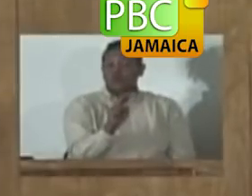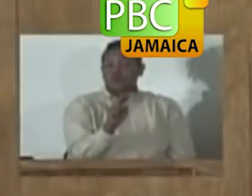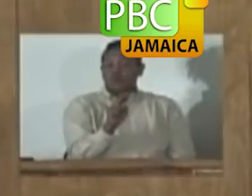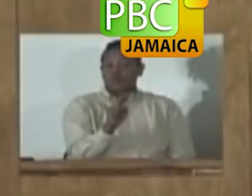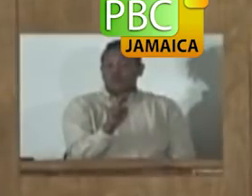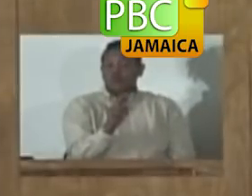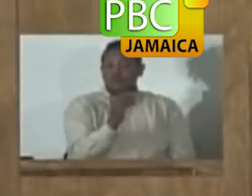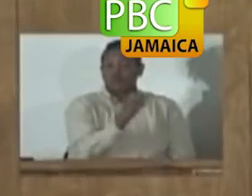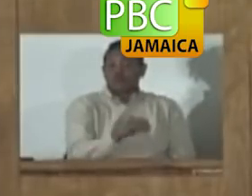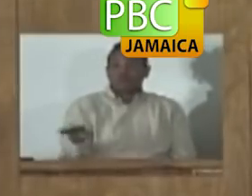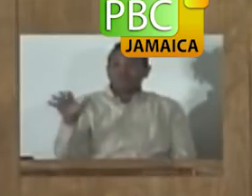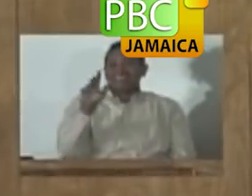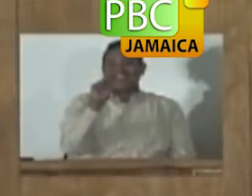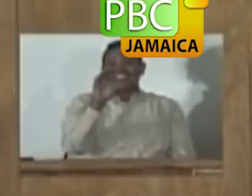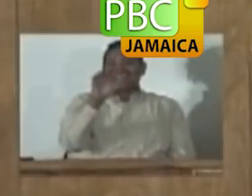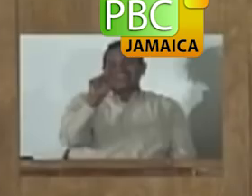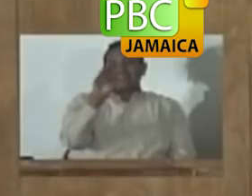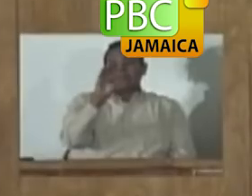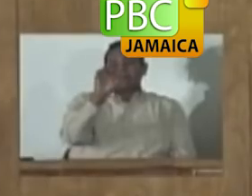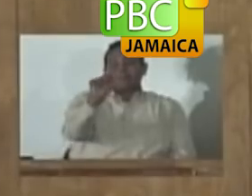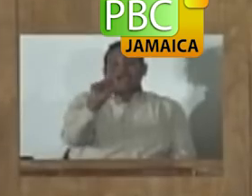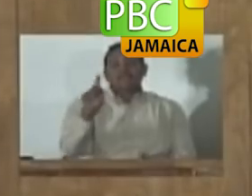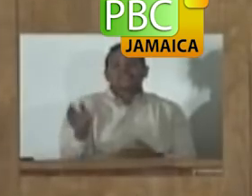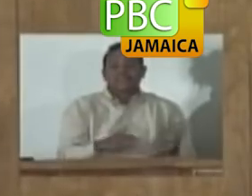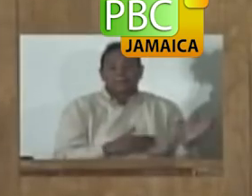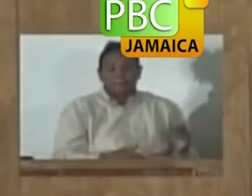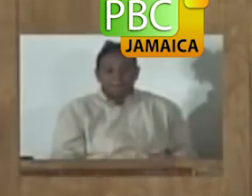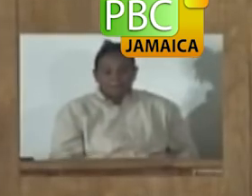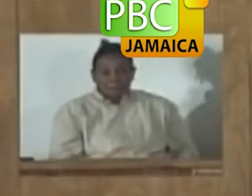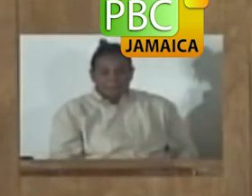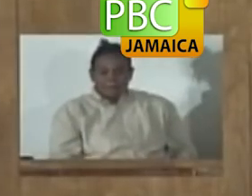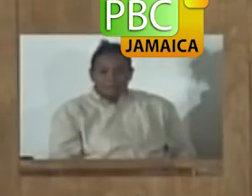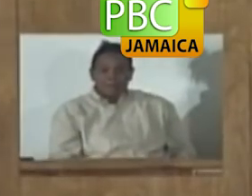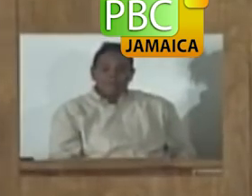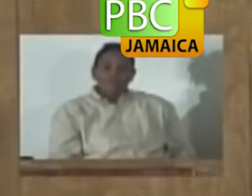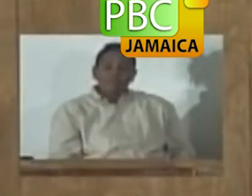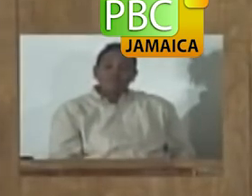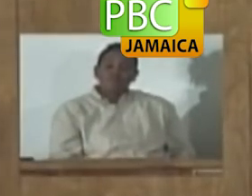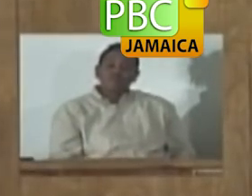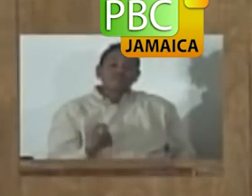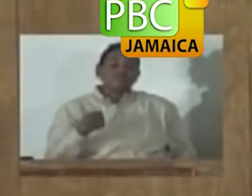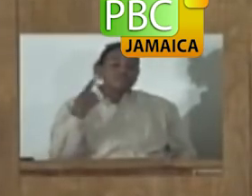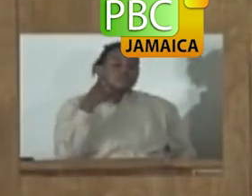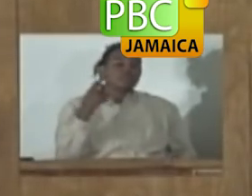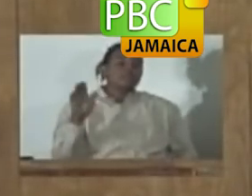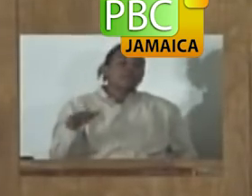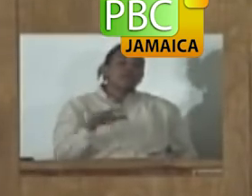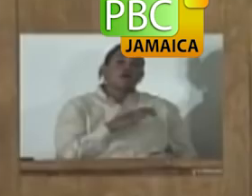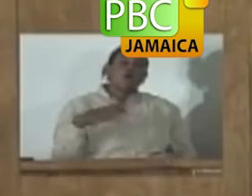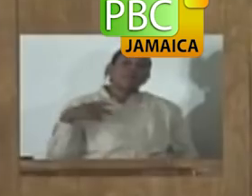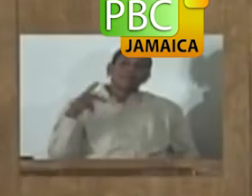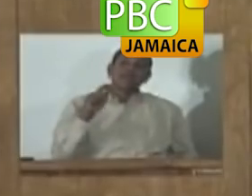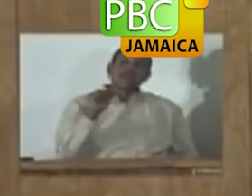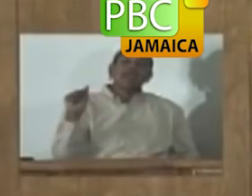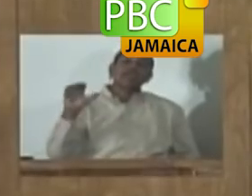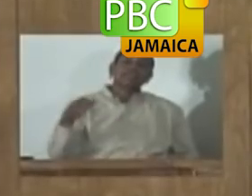scheme. Let me repeat it. Based on what I'm hearing coming out of the parliamentary committee, the PAAC, I want